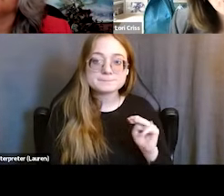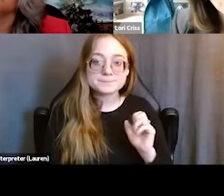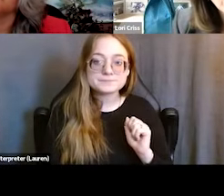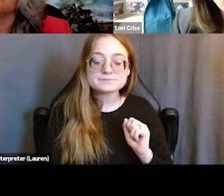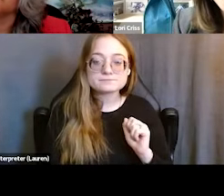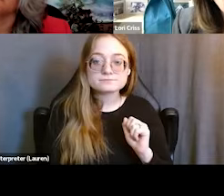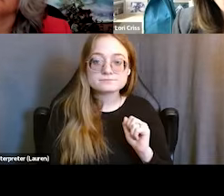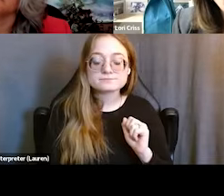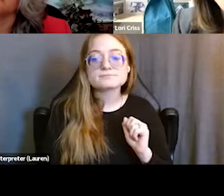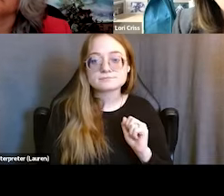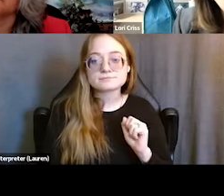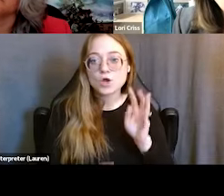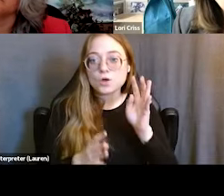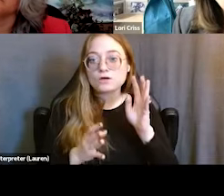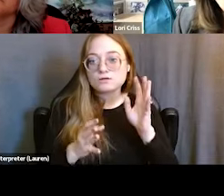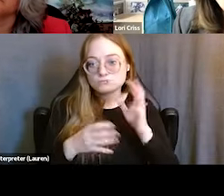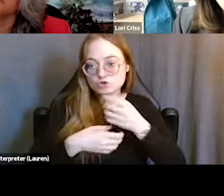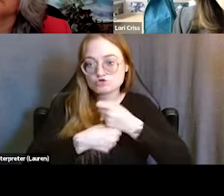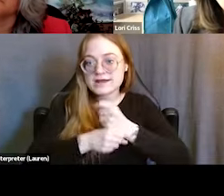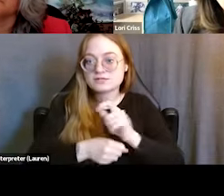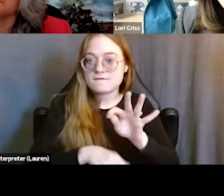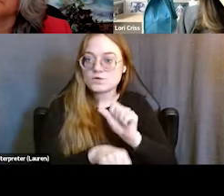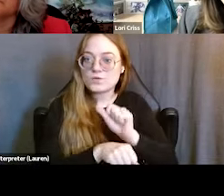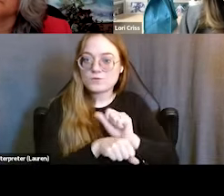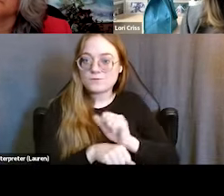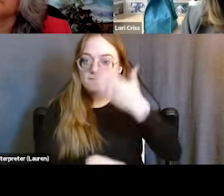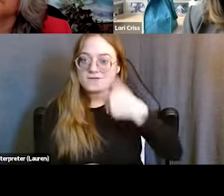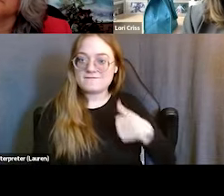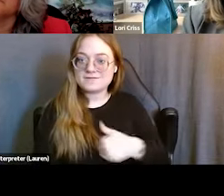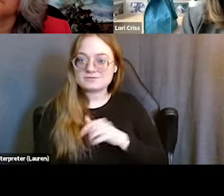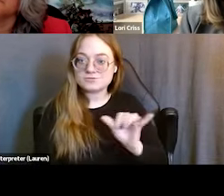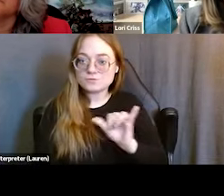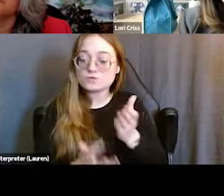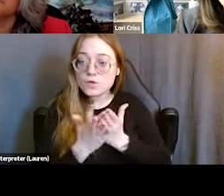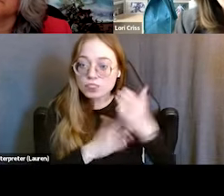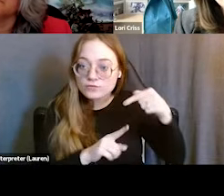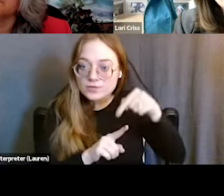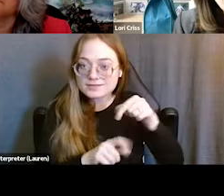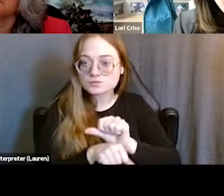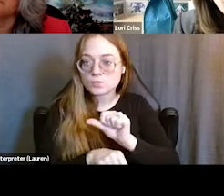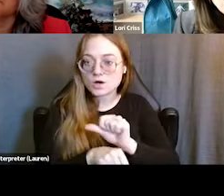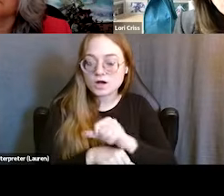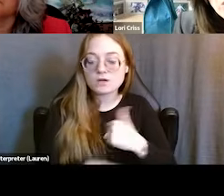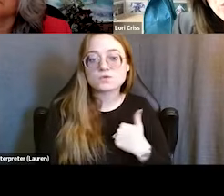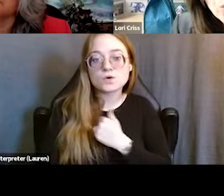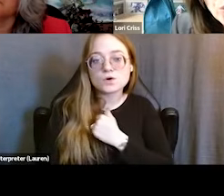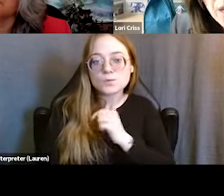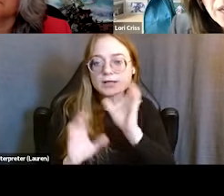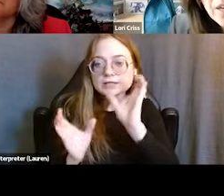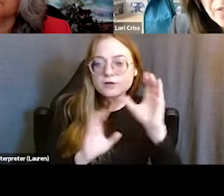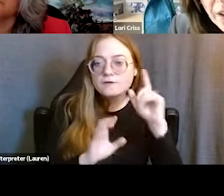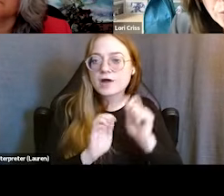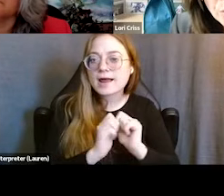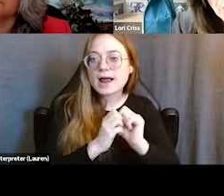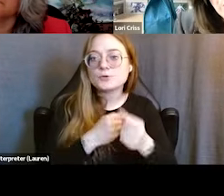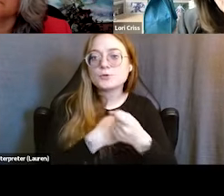creation of the work that's in front of us too. So through this work, we looked at how to create